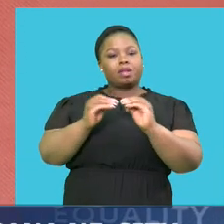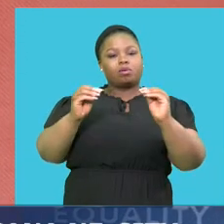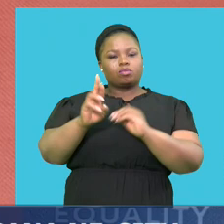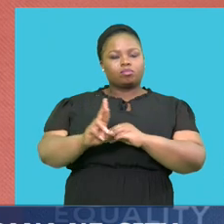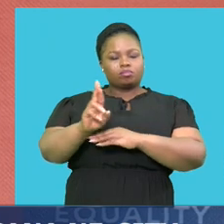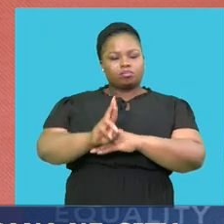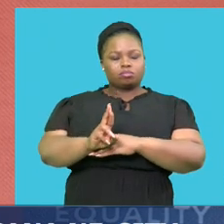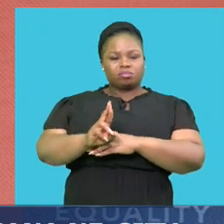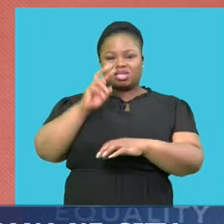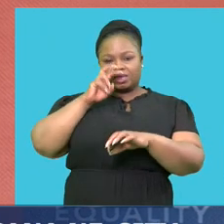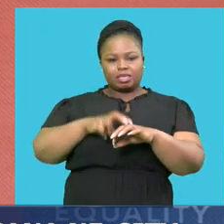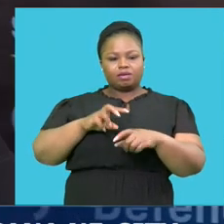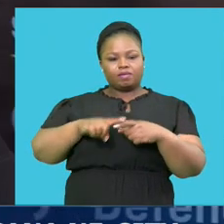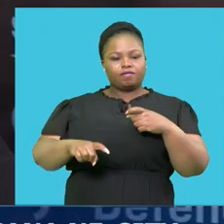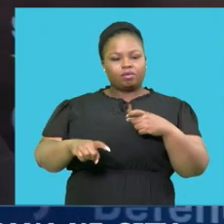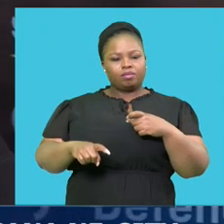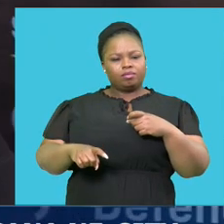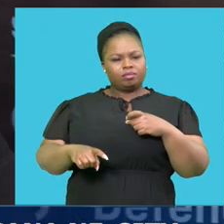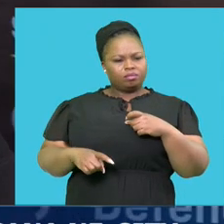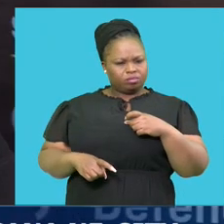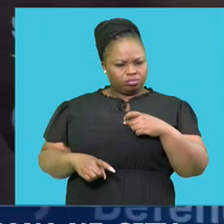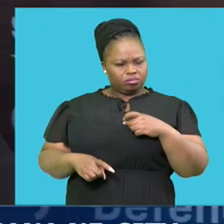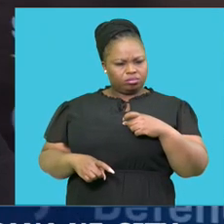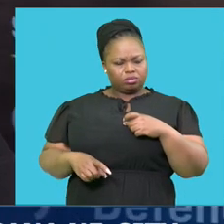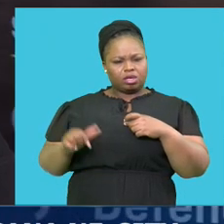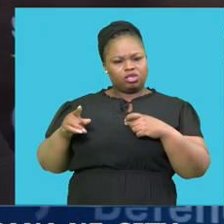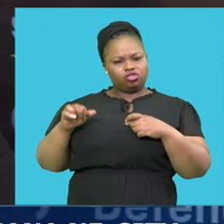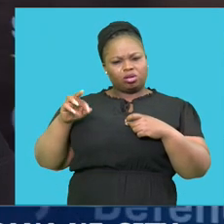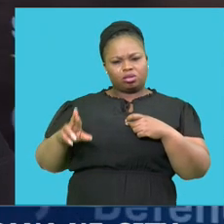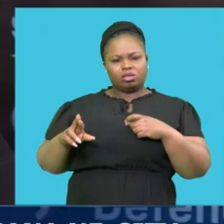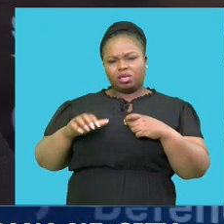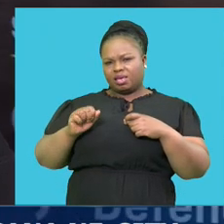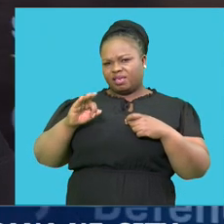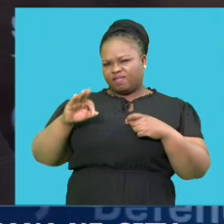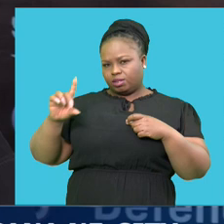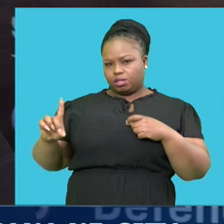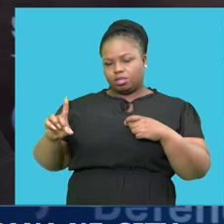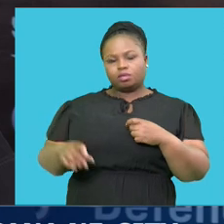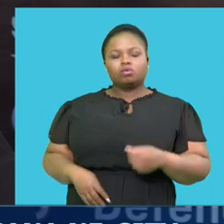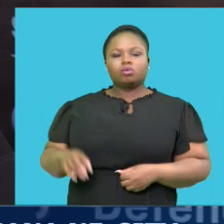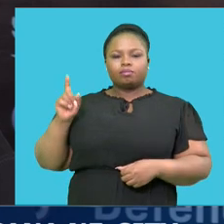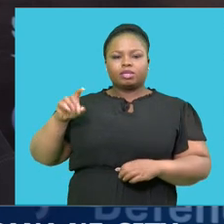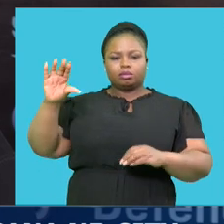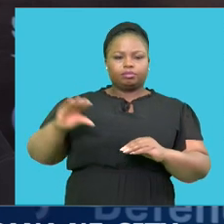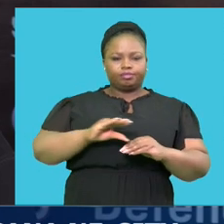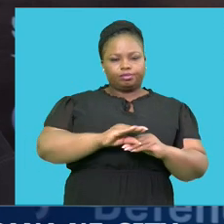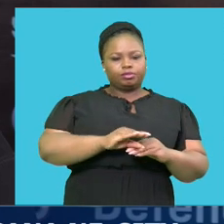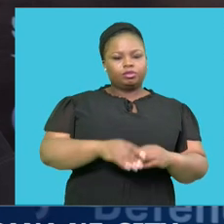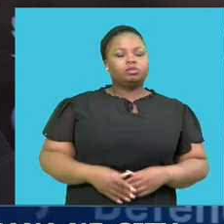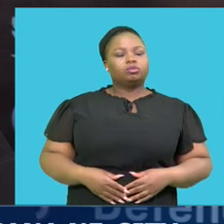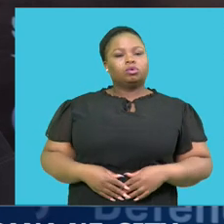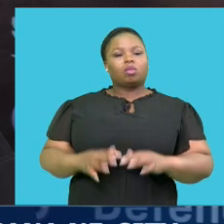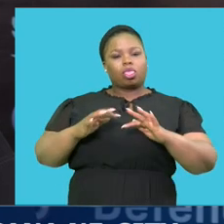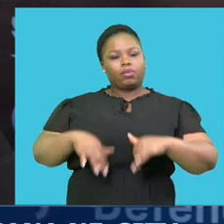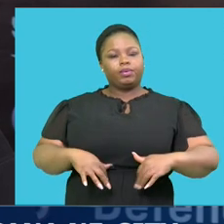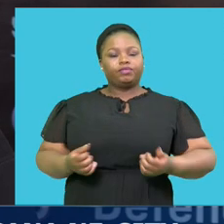rands from Agence Française de Développement, AFD, to cover budget shortfalls, the virtual collapse